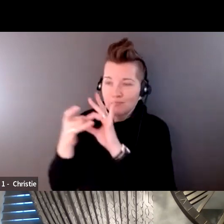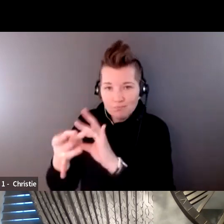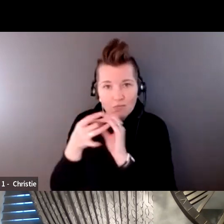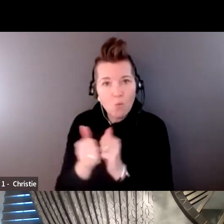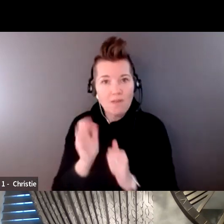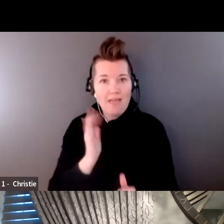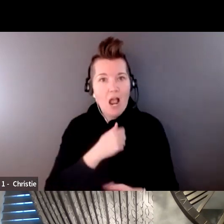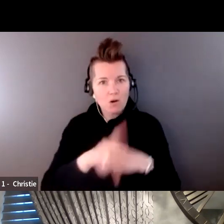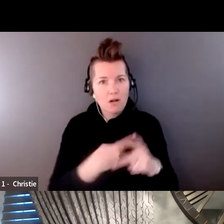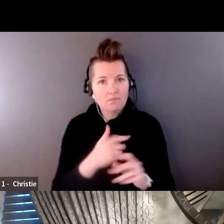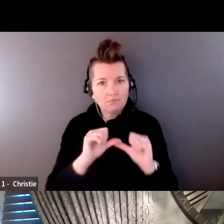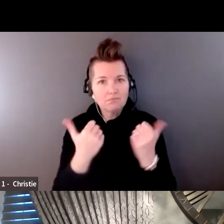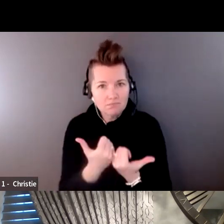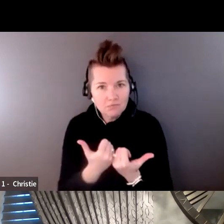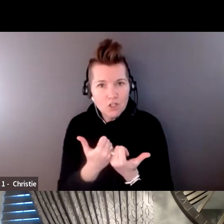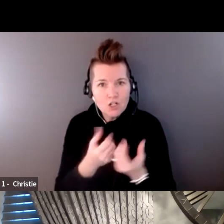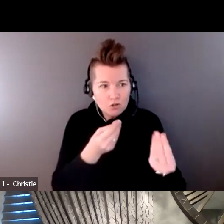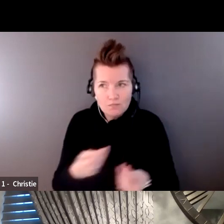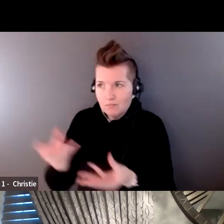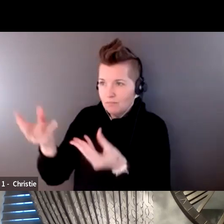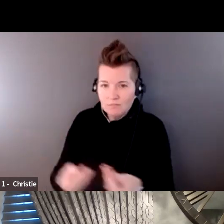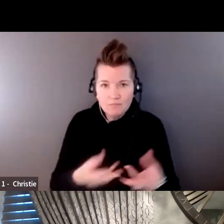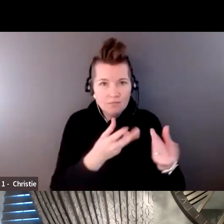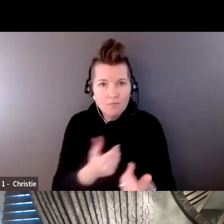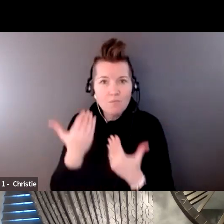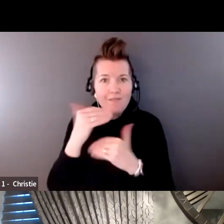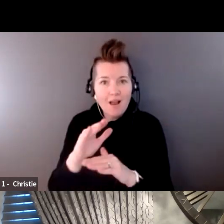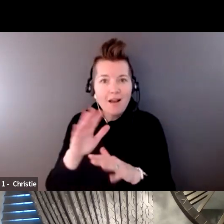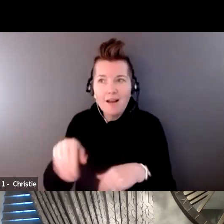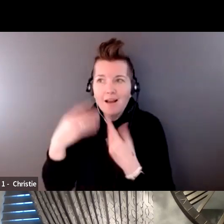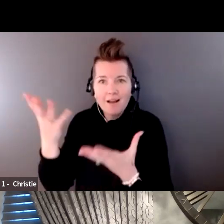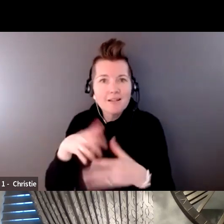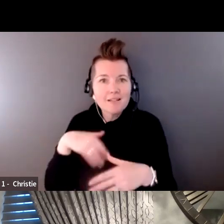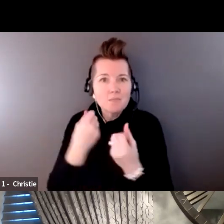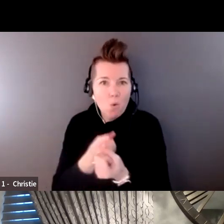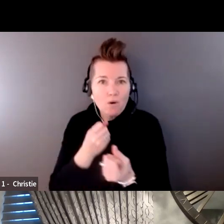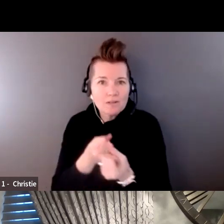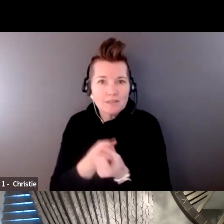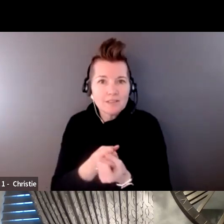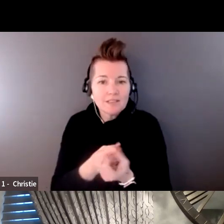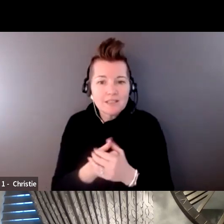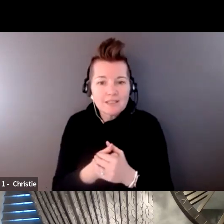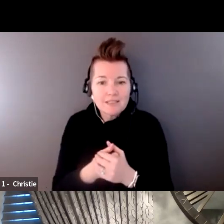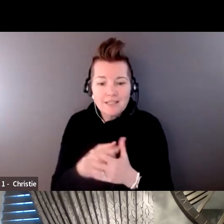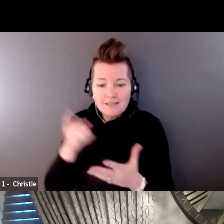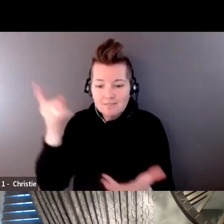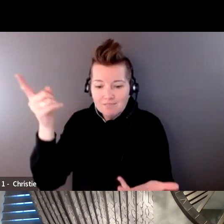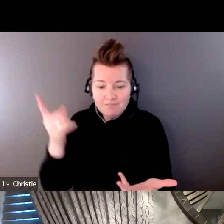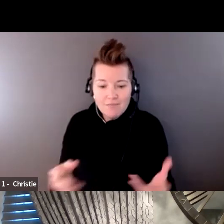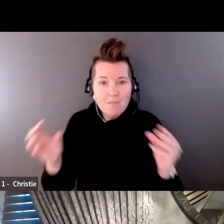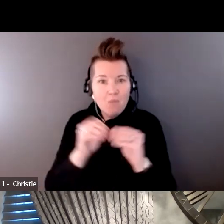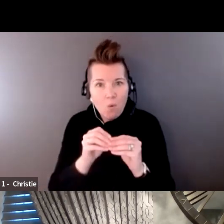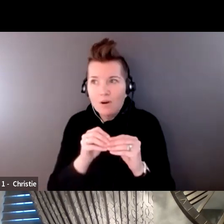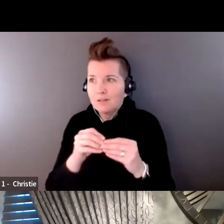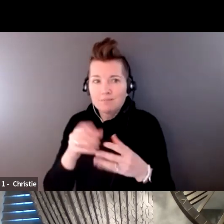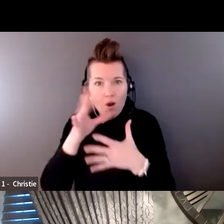opportunities, because then, we're not limiting their abilities by doing so. Lots of these mothers still work